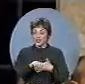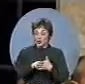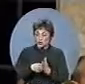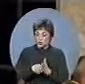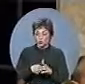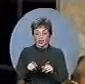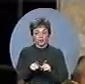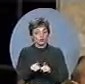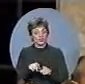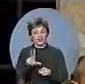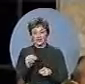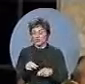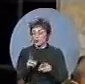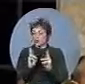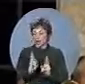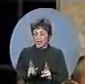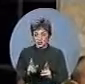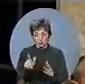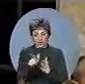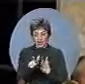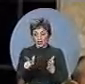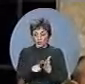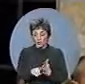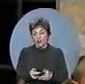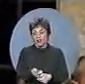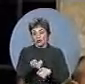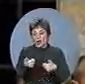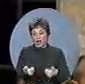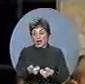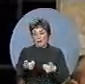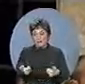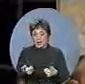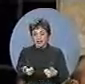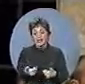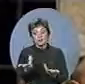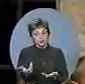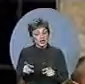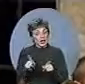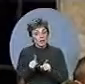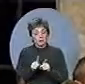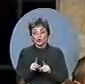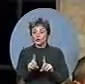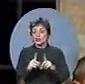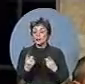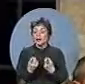trial, torture and systematic violation of the rule of law are legion.